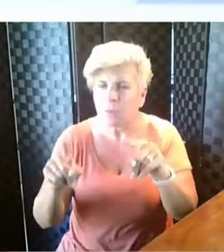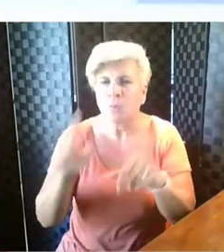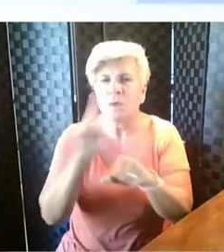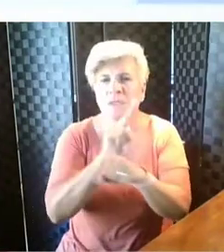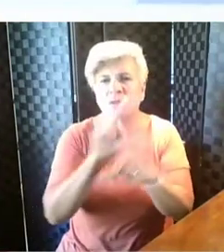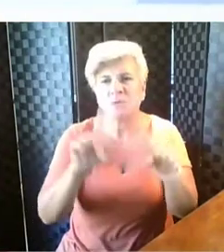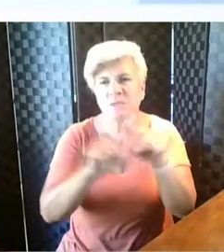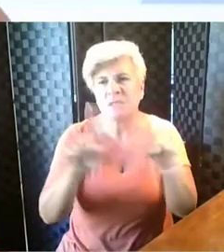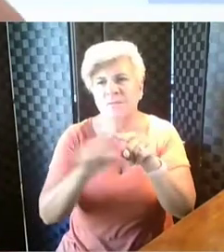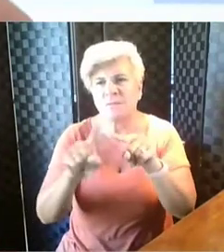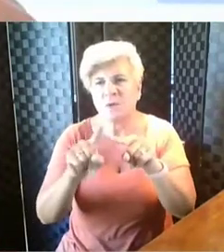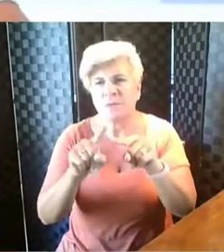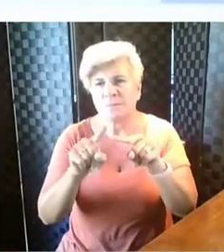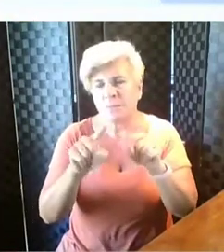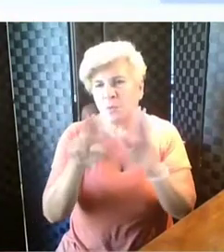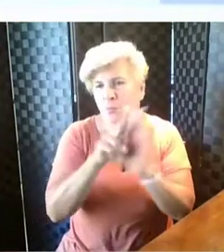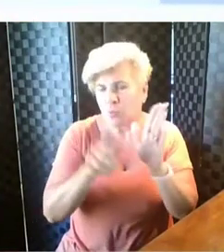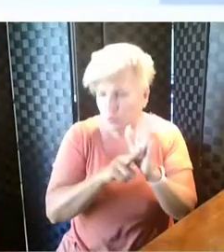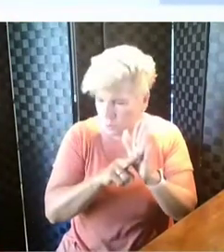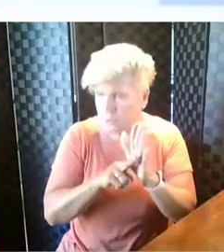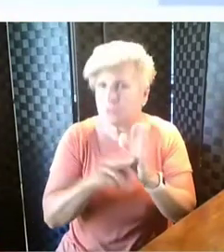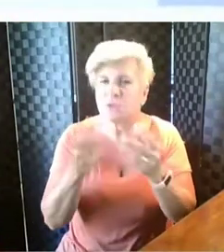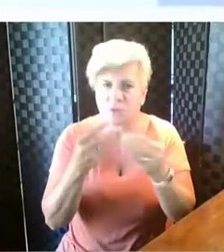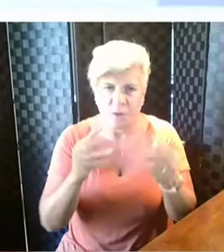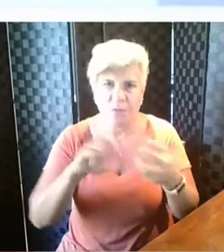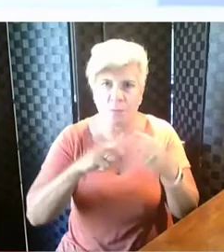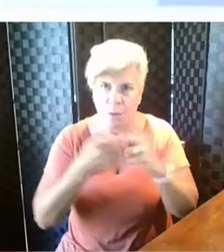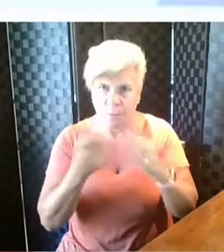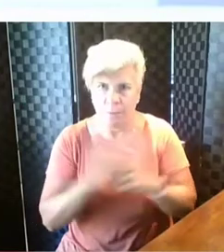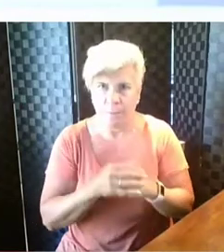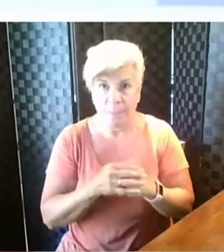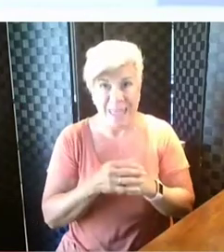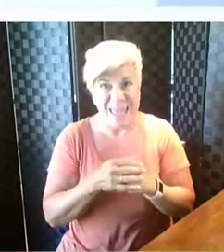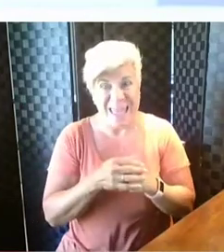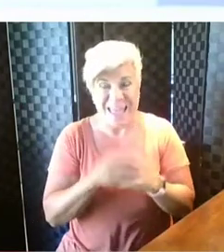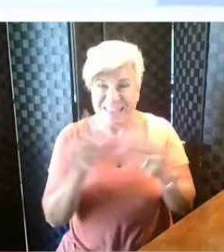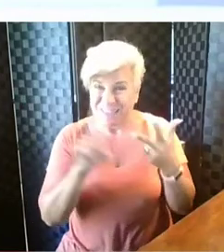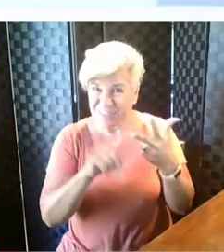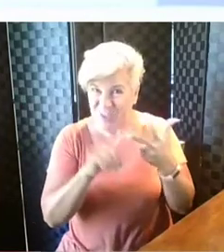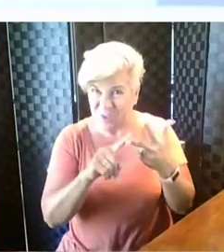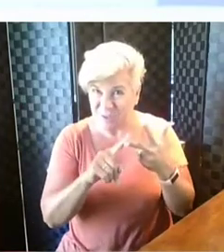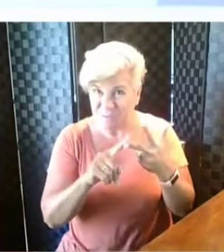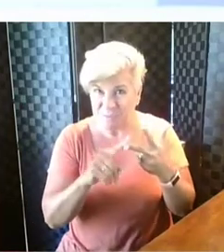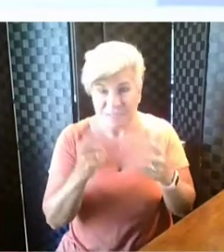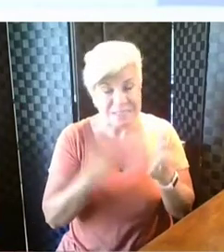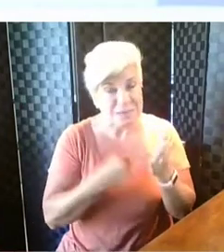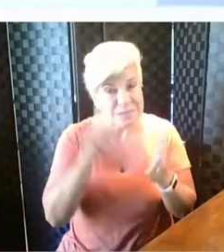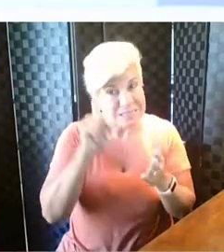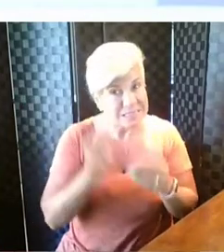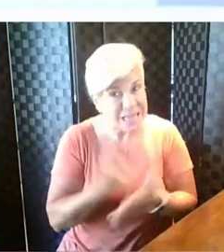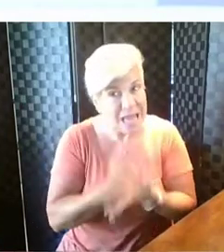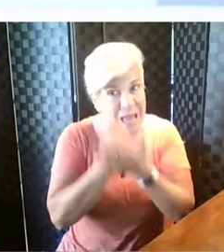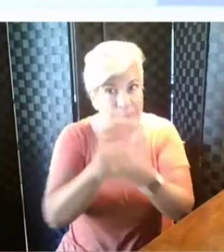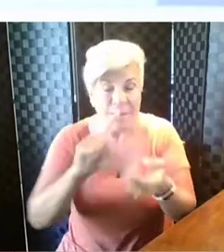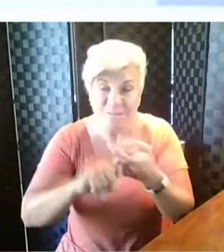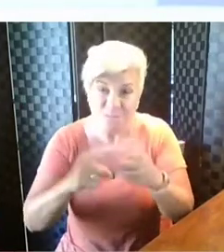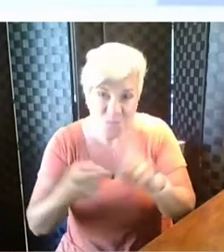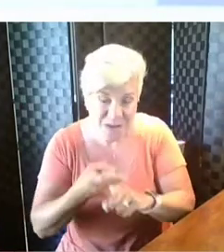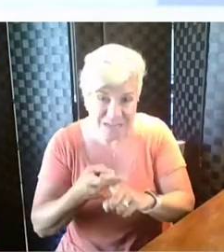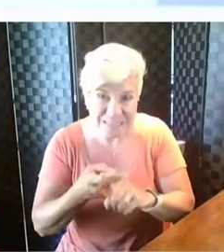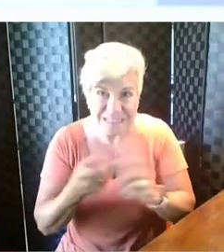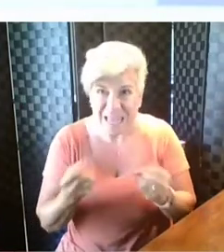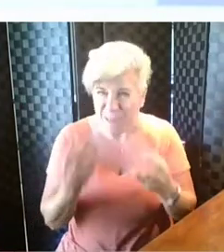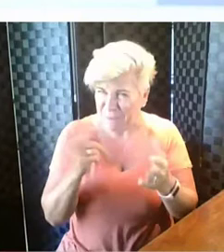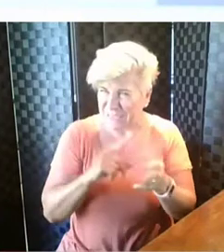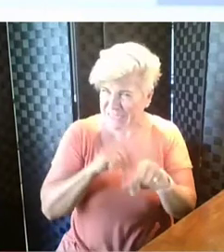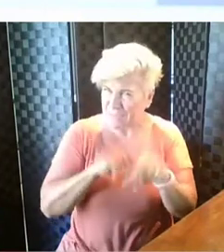answer. And then that third really great reason for why we need to explain our thinking is because sometimes we need to help our friends. How many times have you